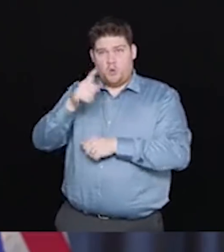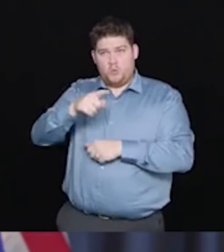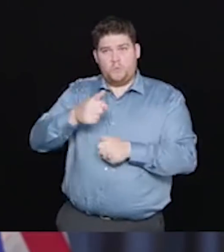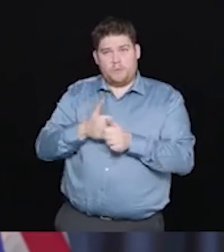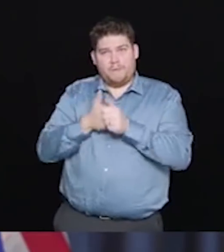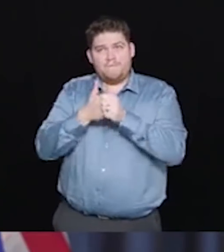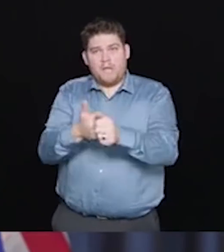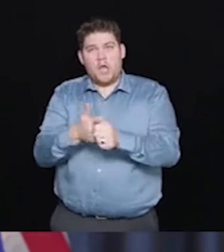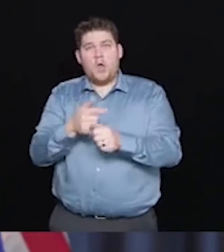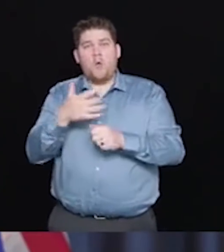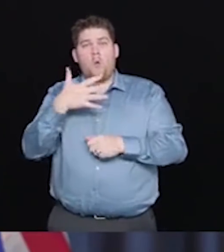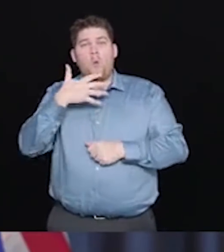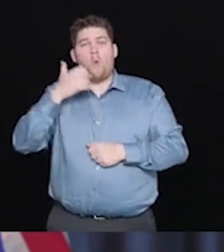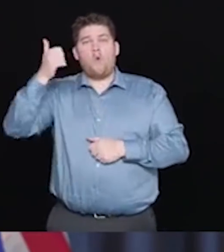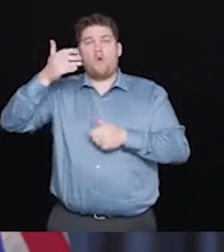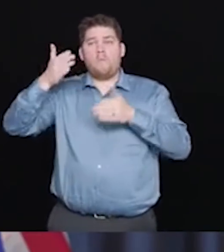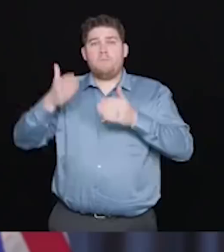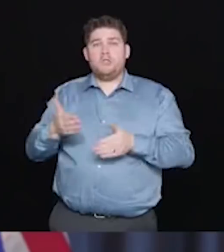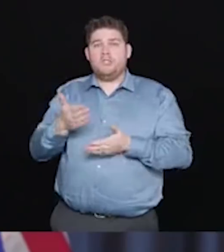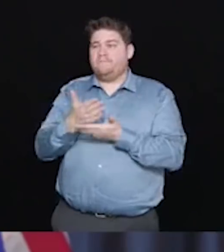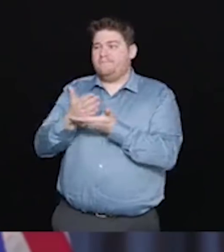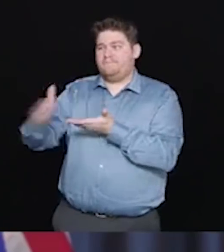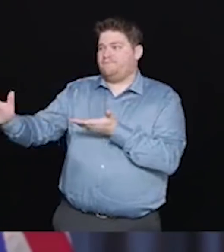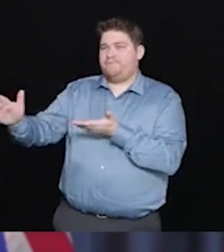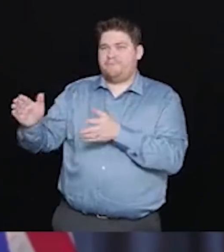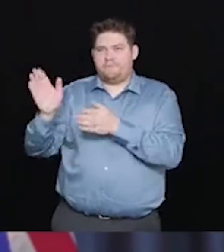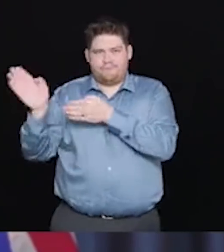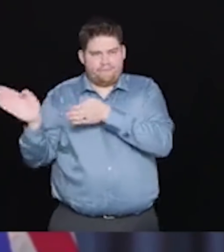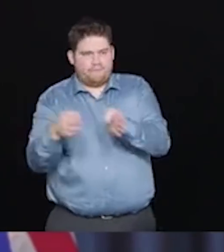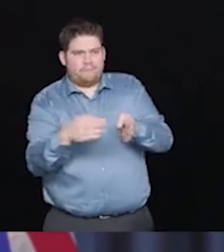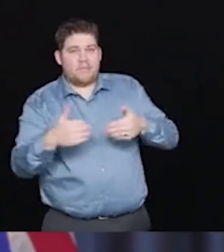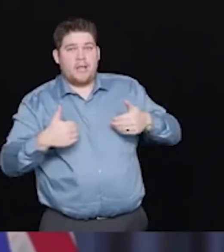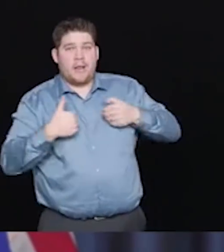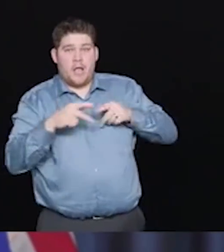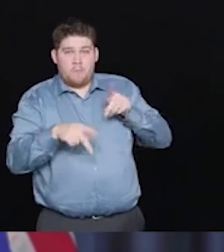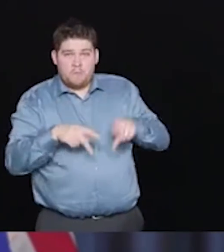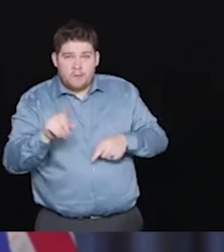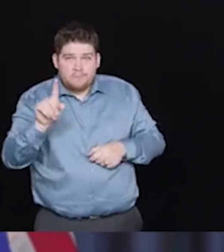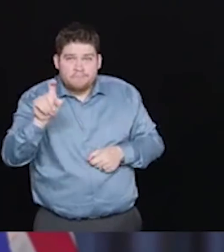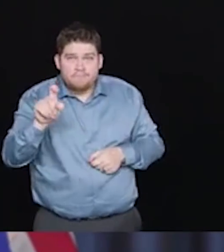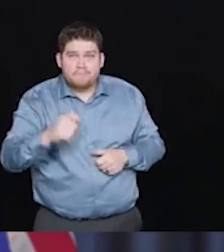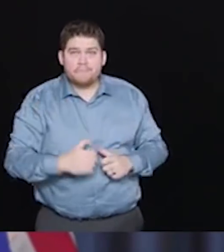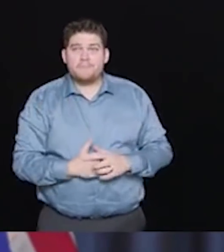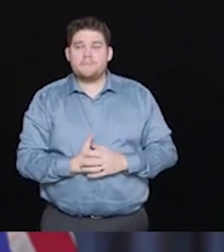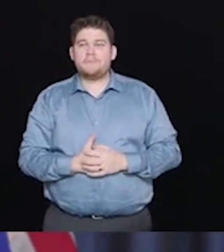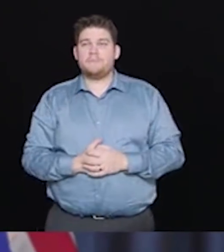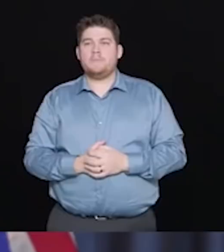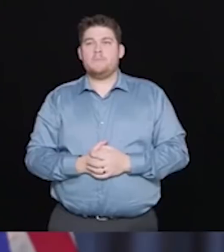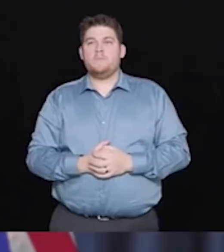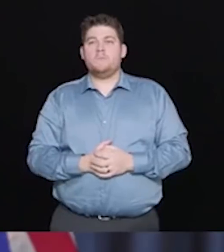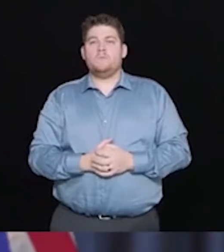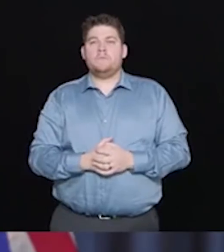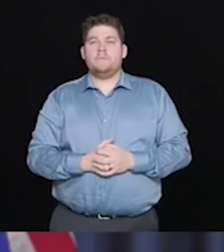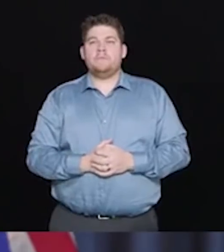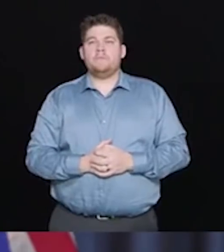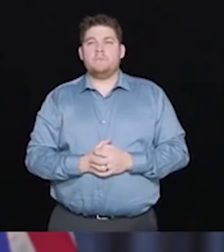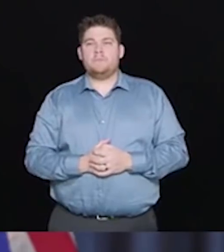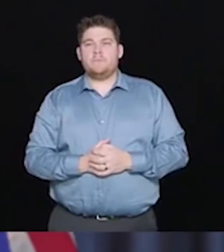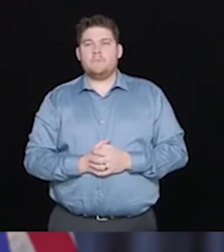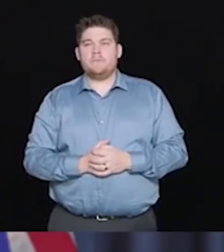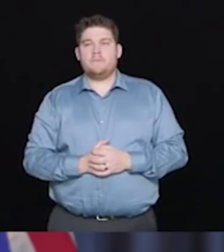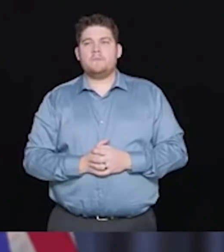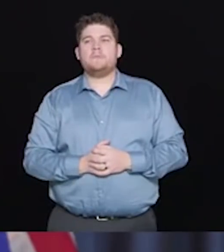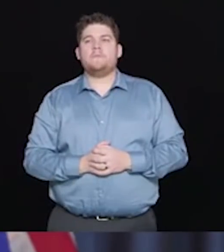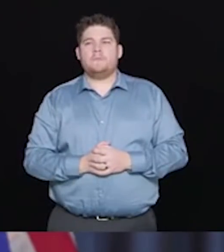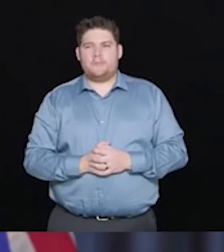during the SARS outbreak and other things. So an ethical framework about how we approach these questions, these incredibly